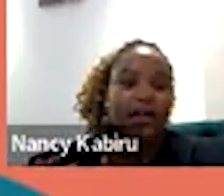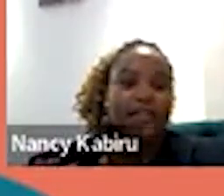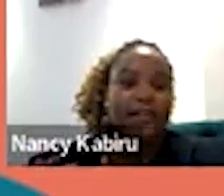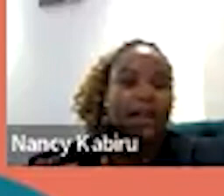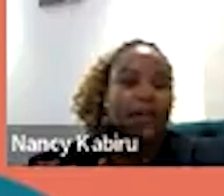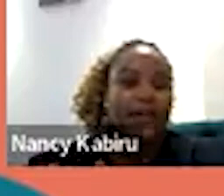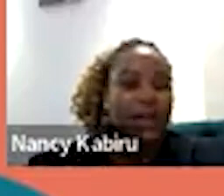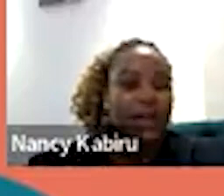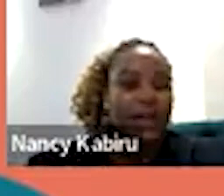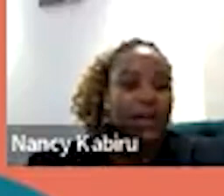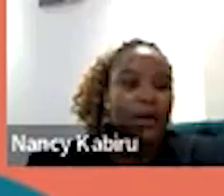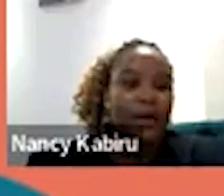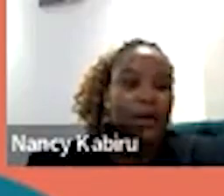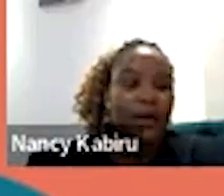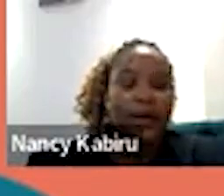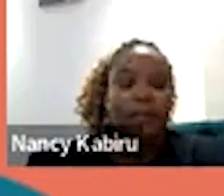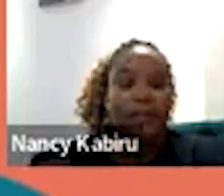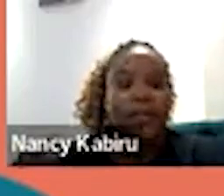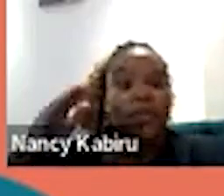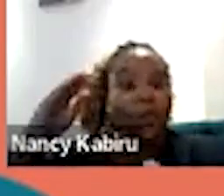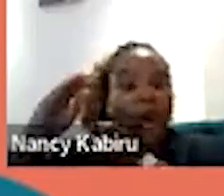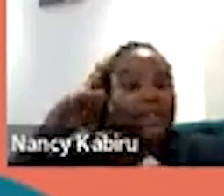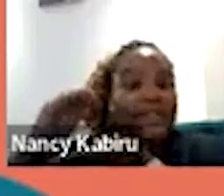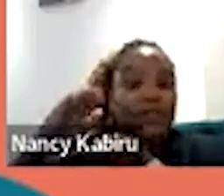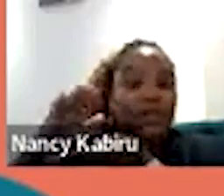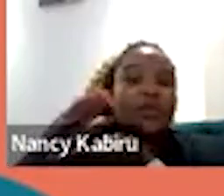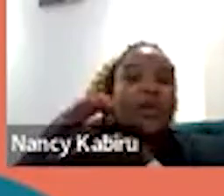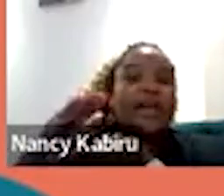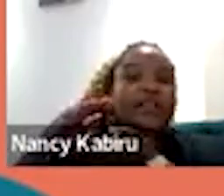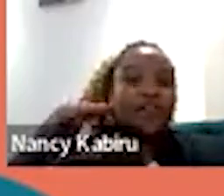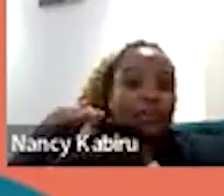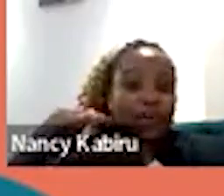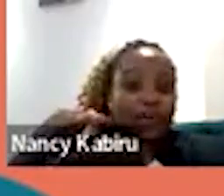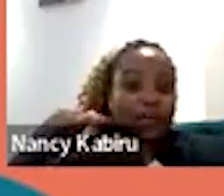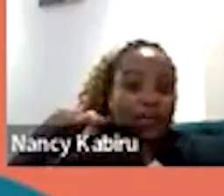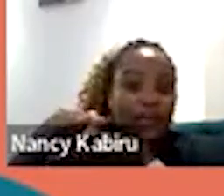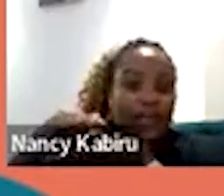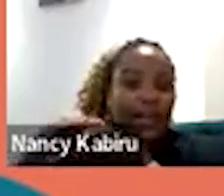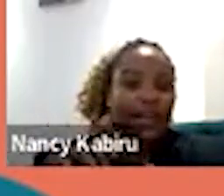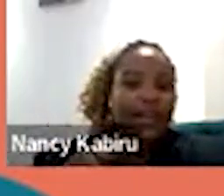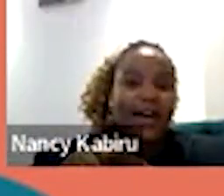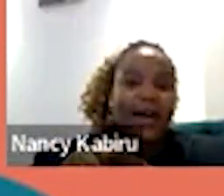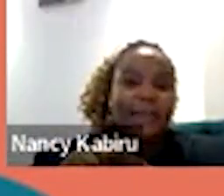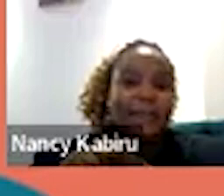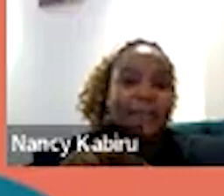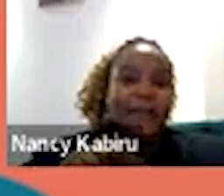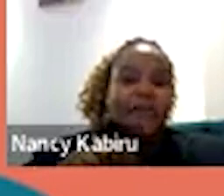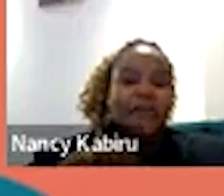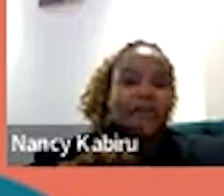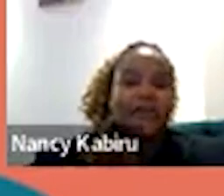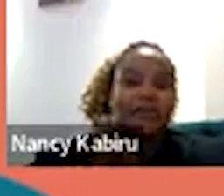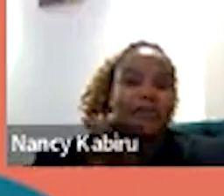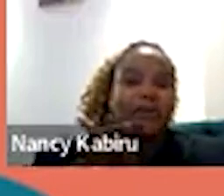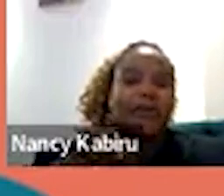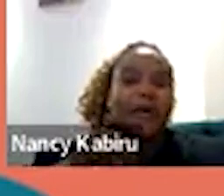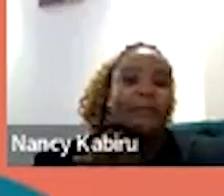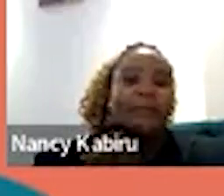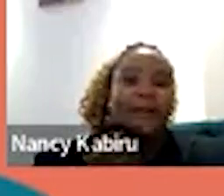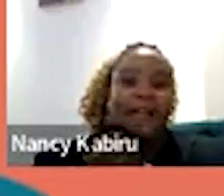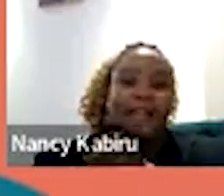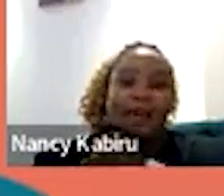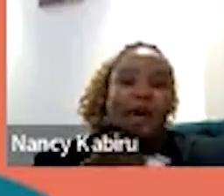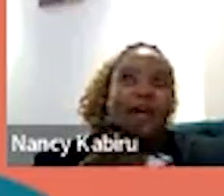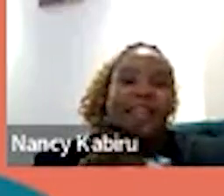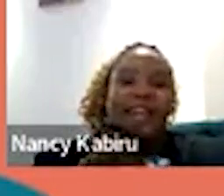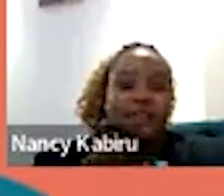a long-term career in one job, okay? Those people who